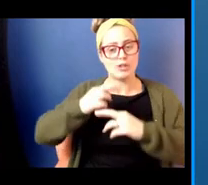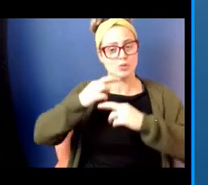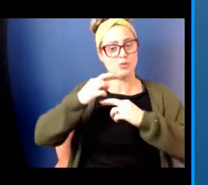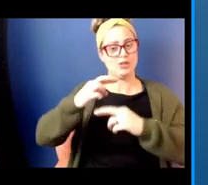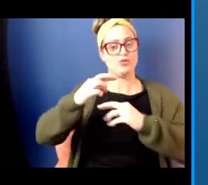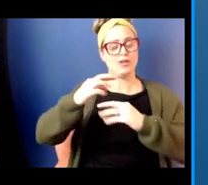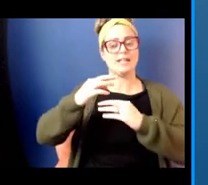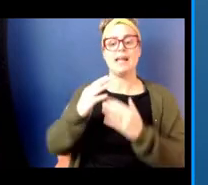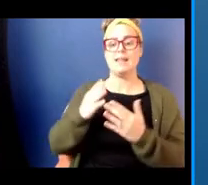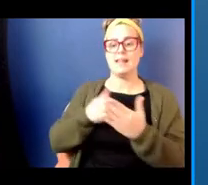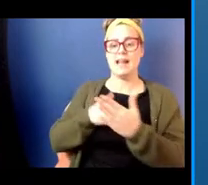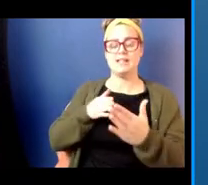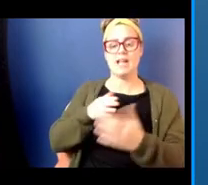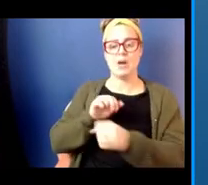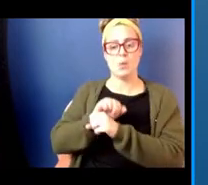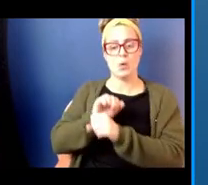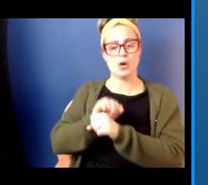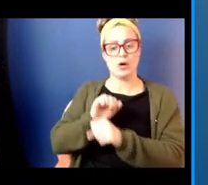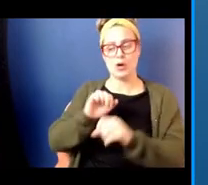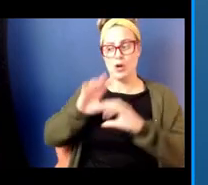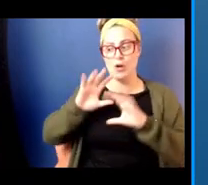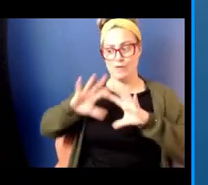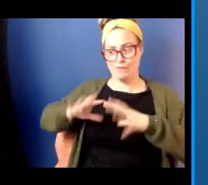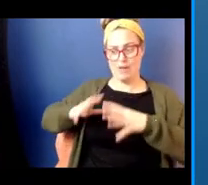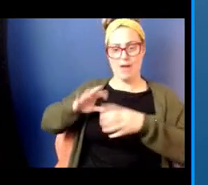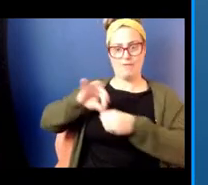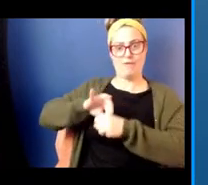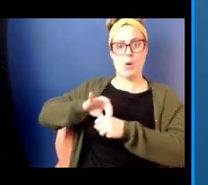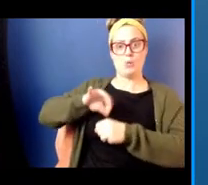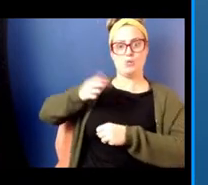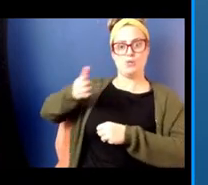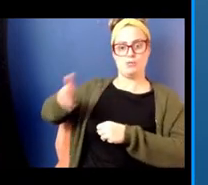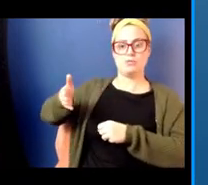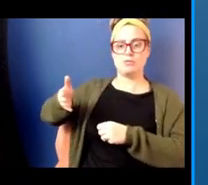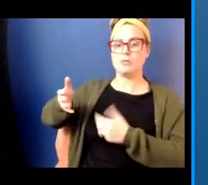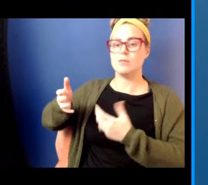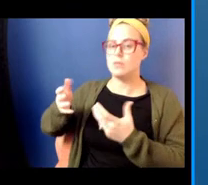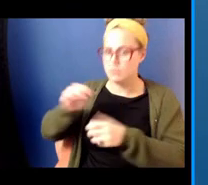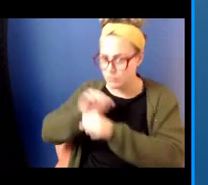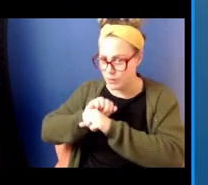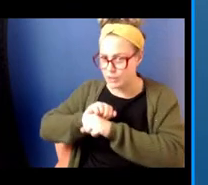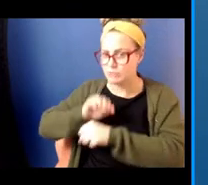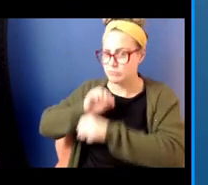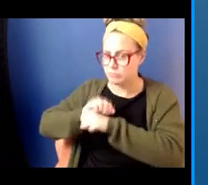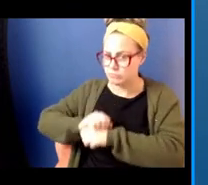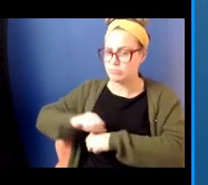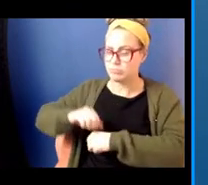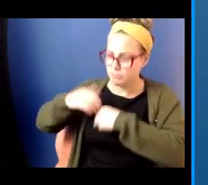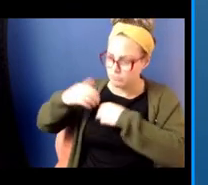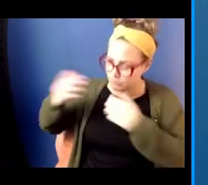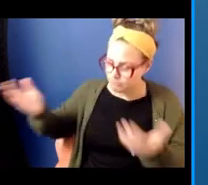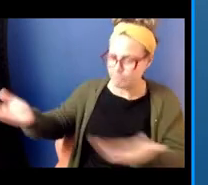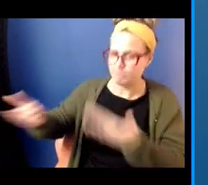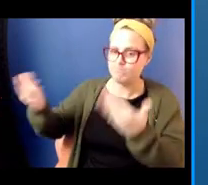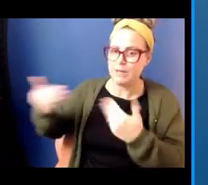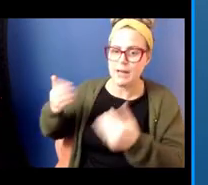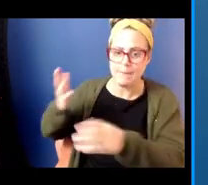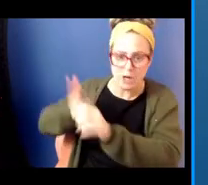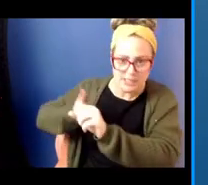our early states must reflect the overall diversity of our party in our nation economically